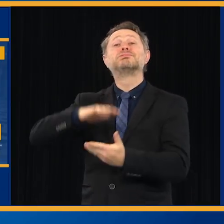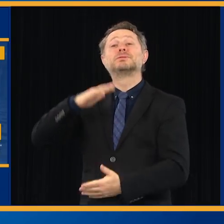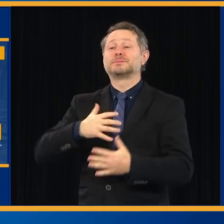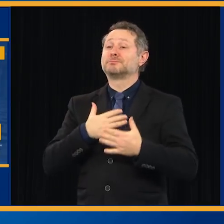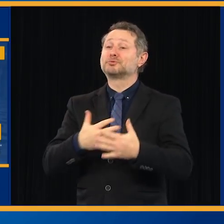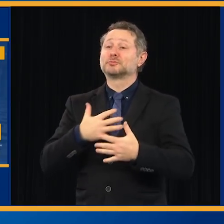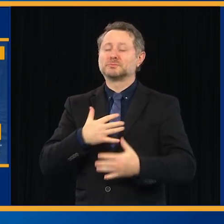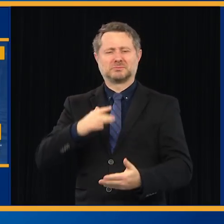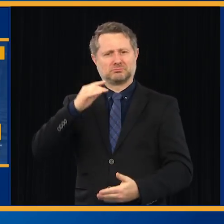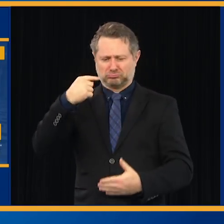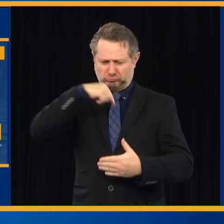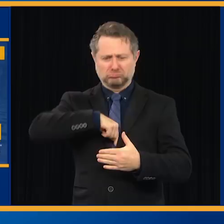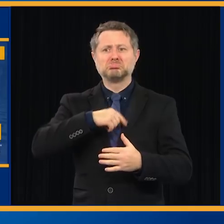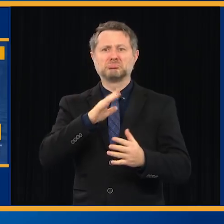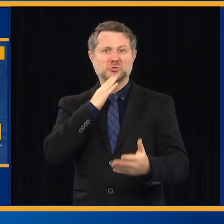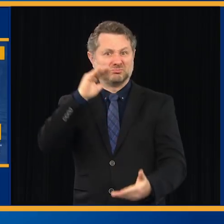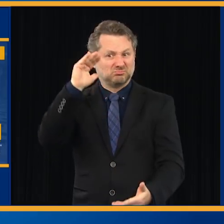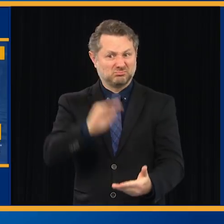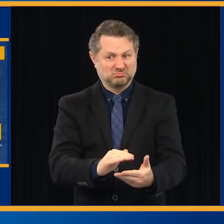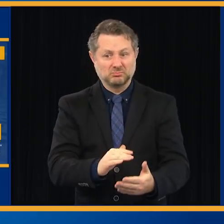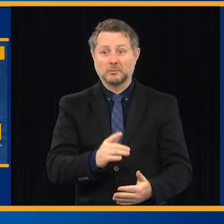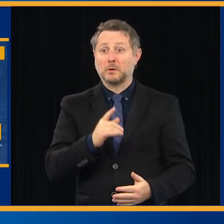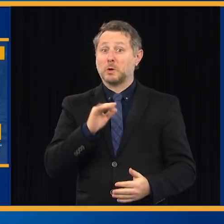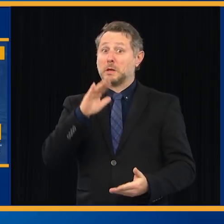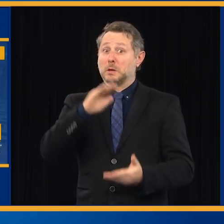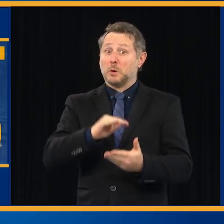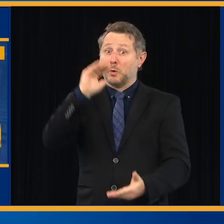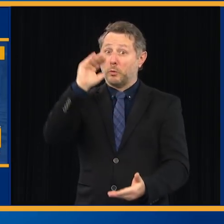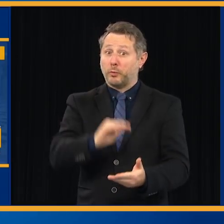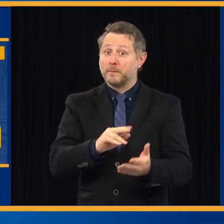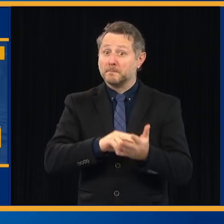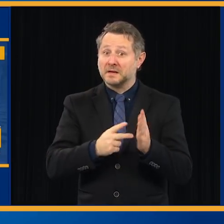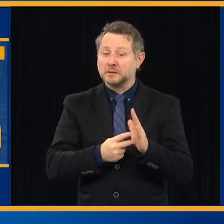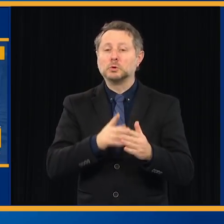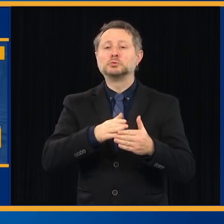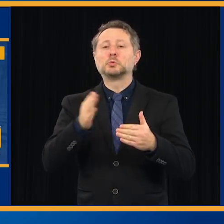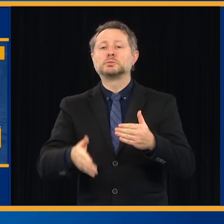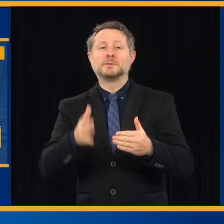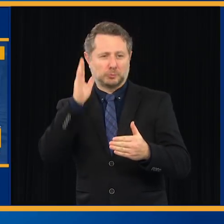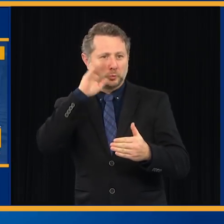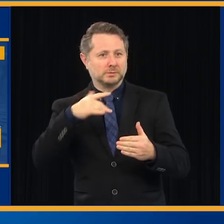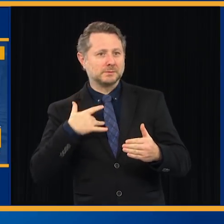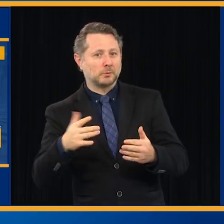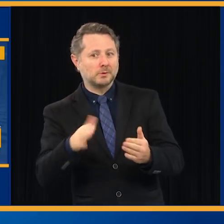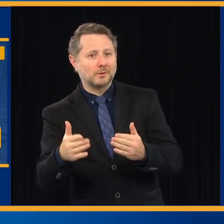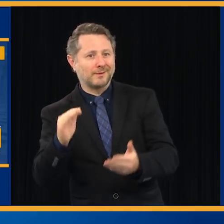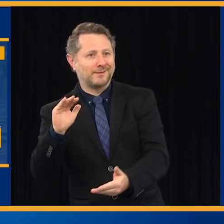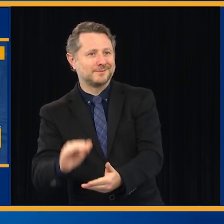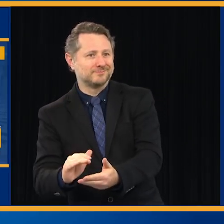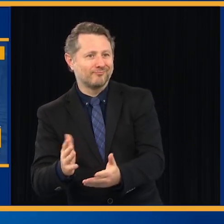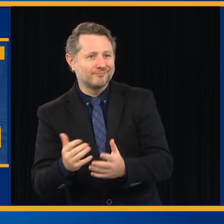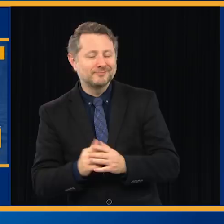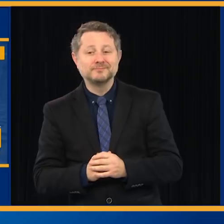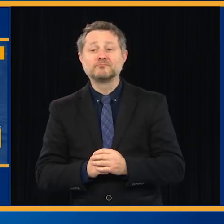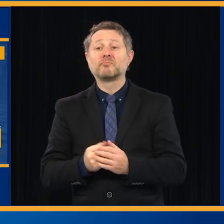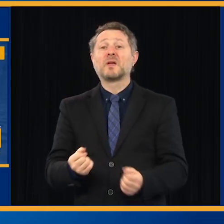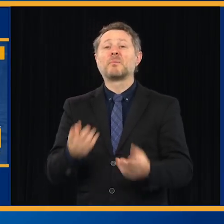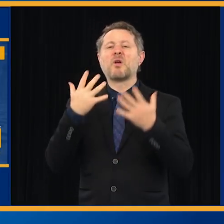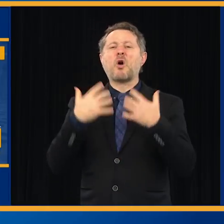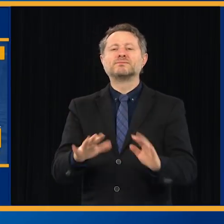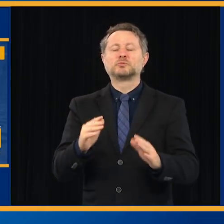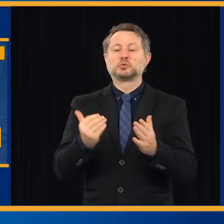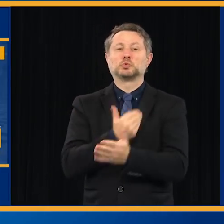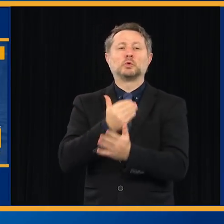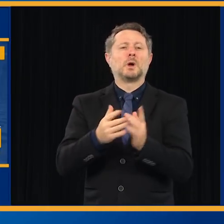news because intubation is generally bad news. The number of new cases